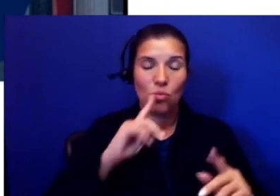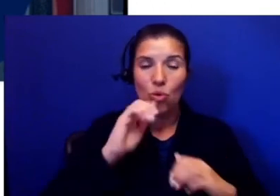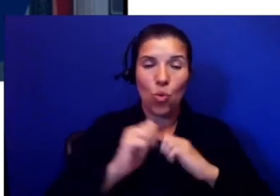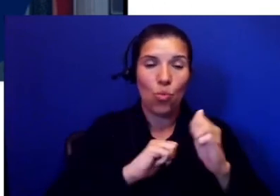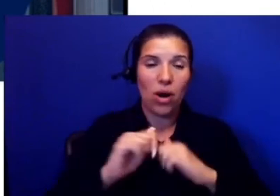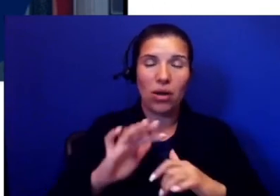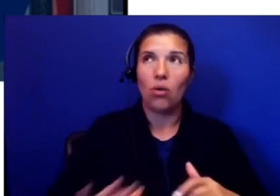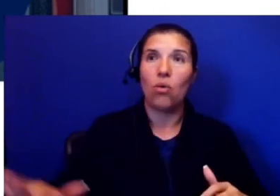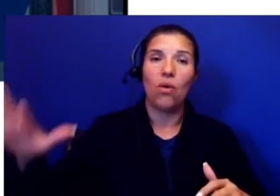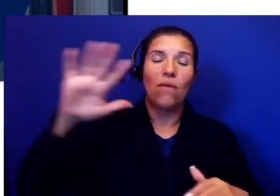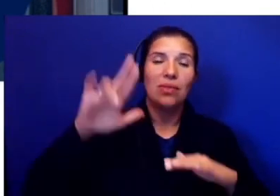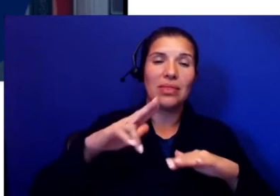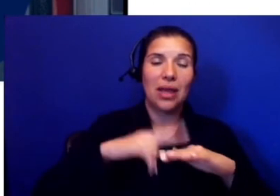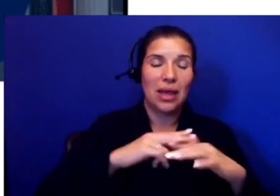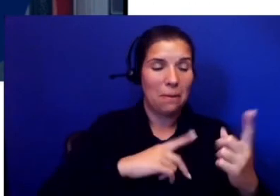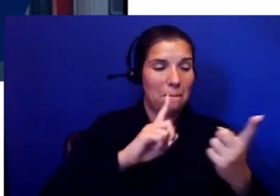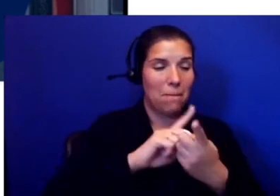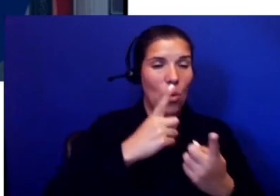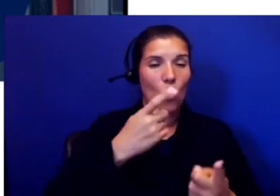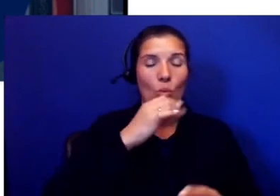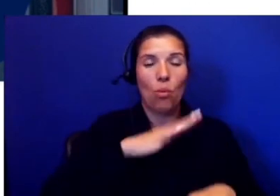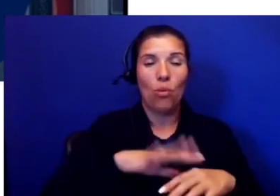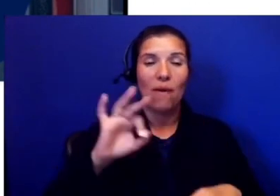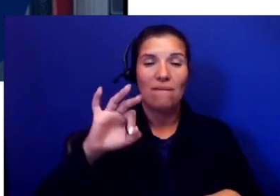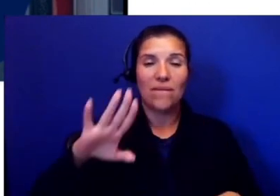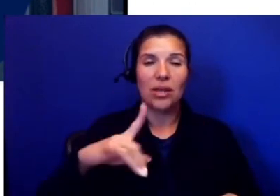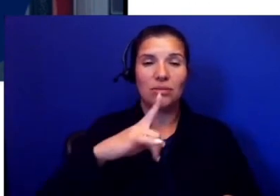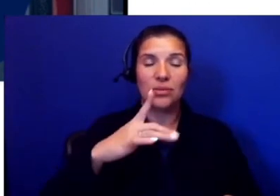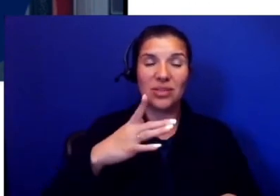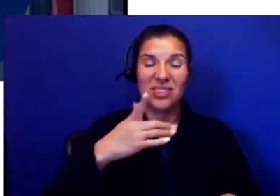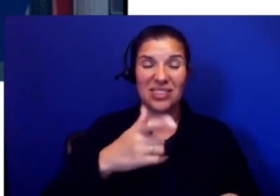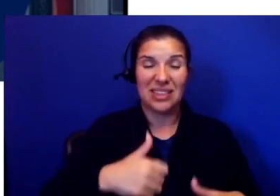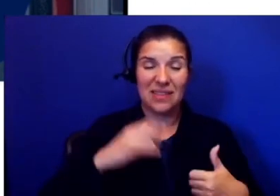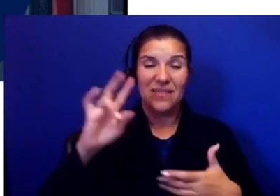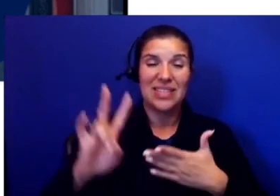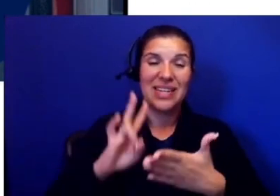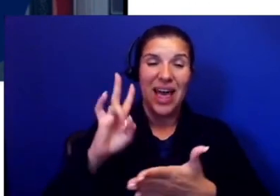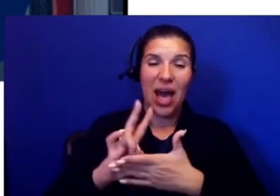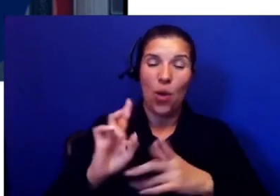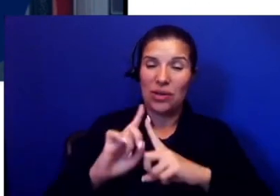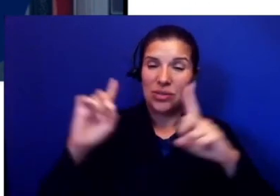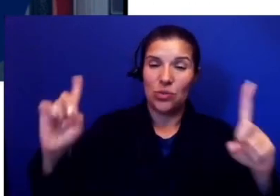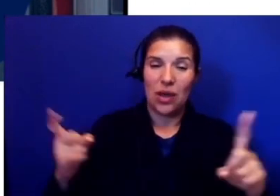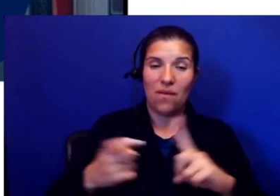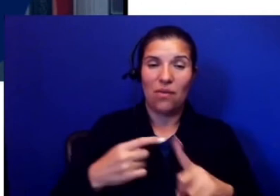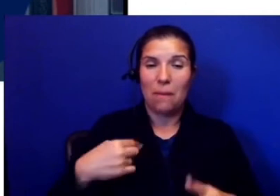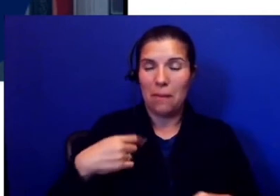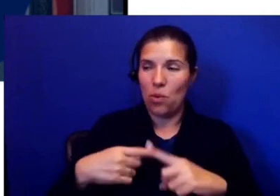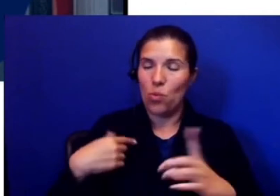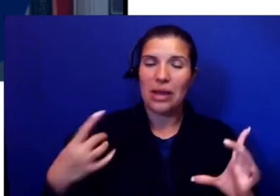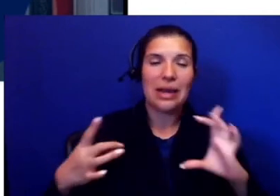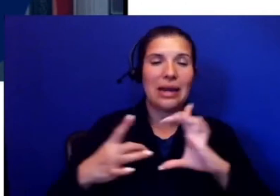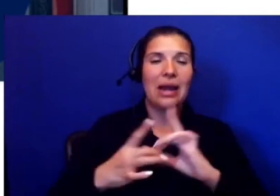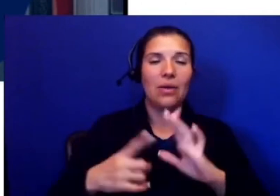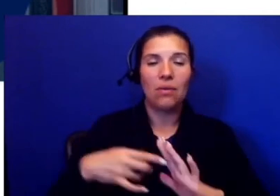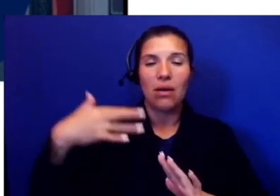that I connected with, I met through Facebook, and she was running, 7.5 hours away from me. But we would still connect every now and then just to talk about our experiences and